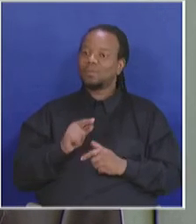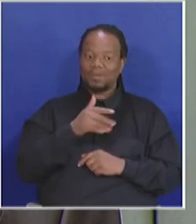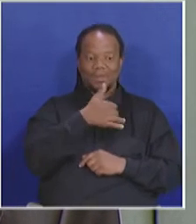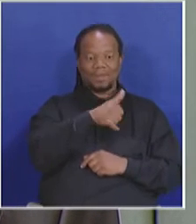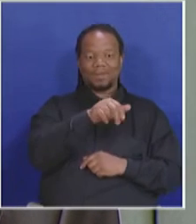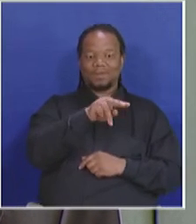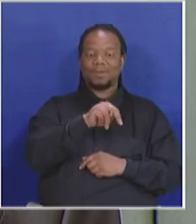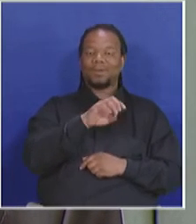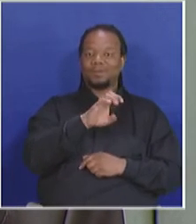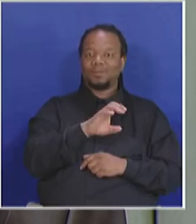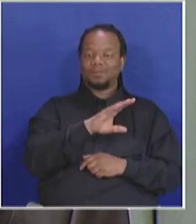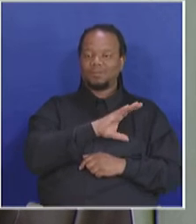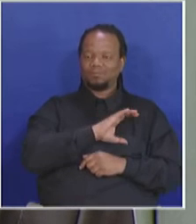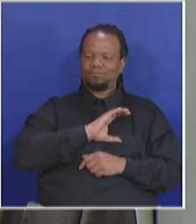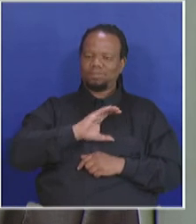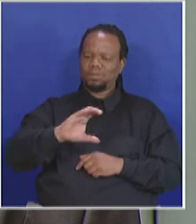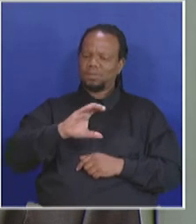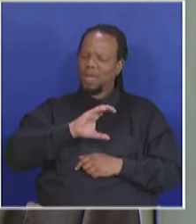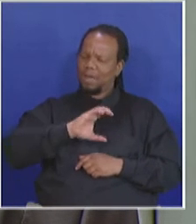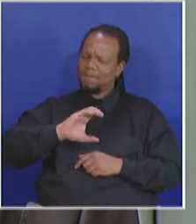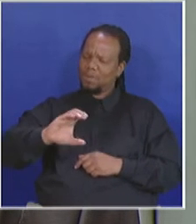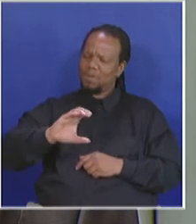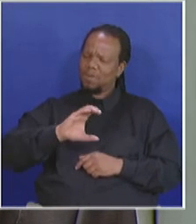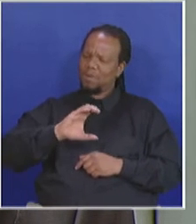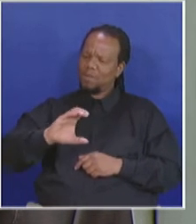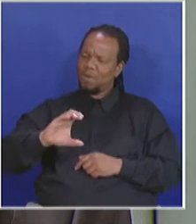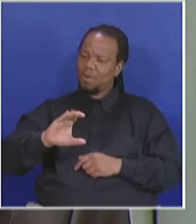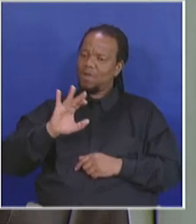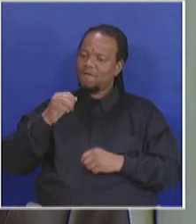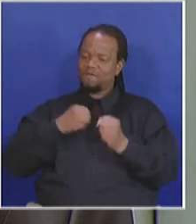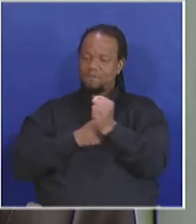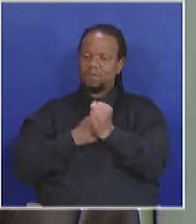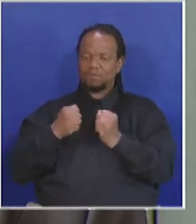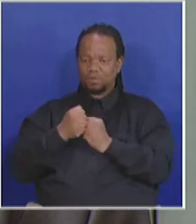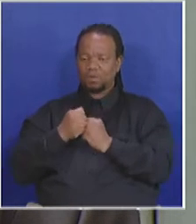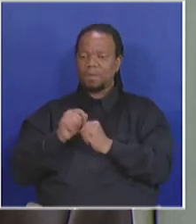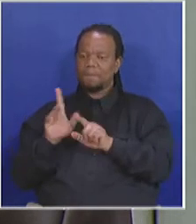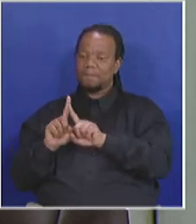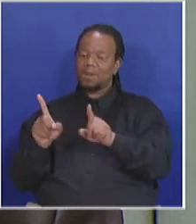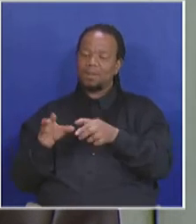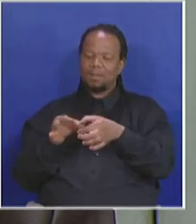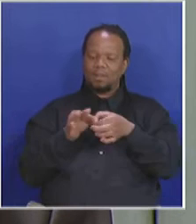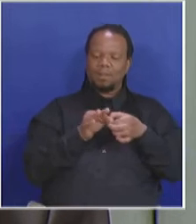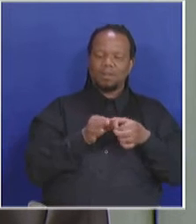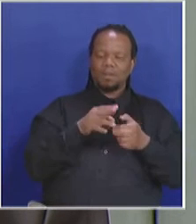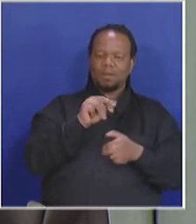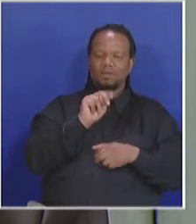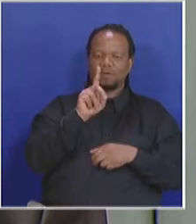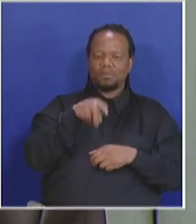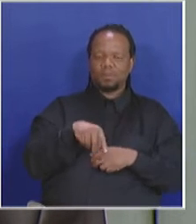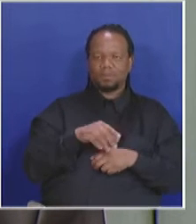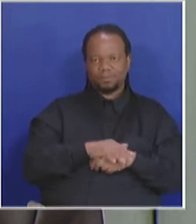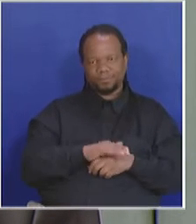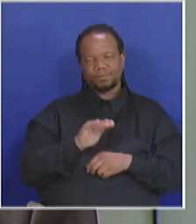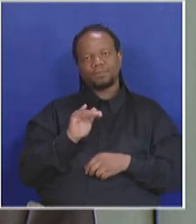ANC government towards infrastructure in line with the National Development Plan. The acting premier during the time of the visit